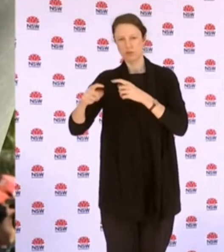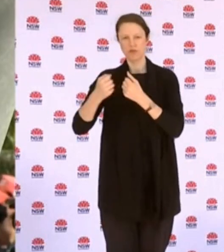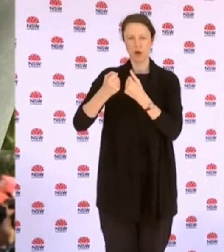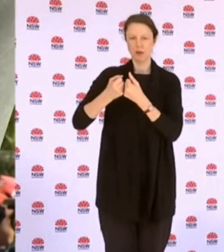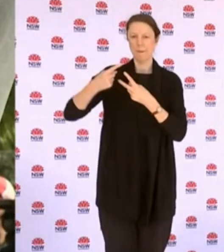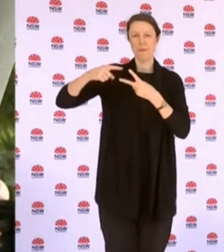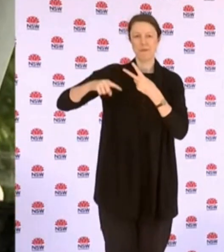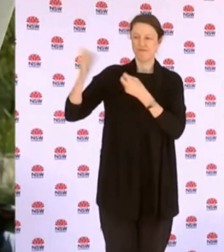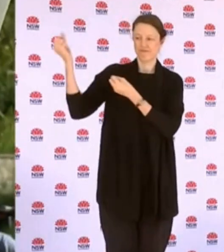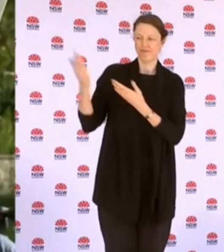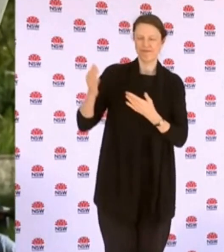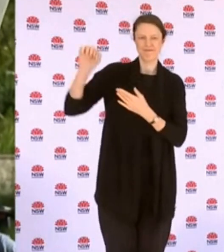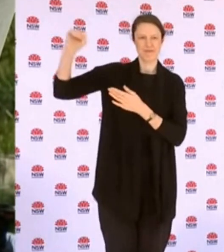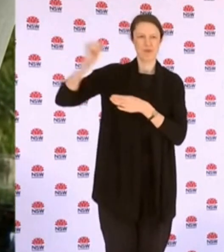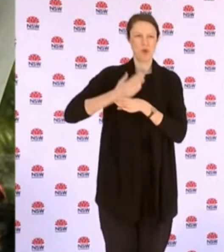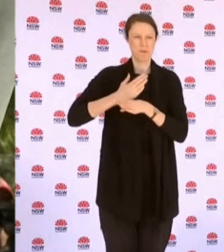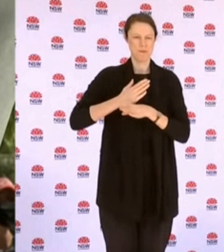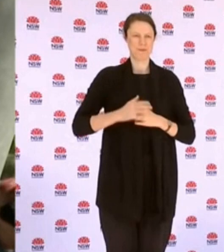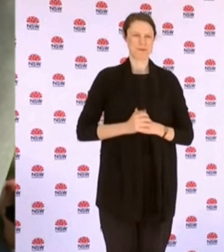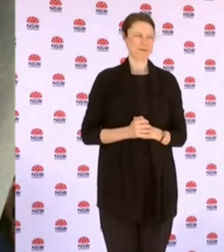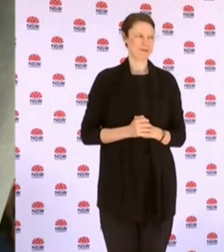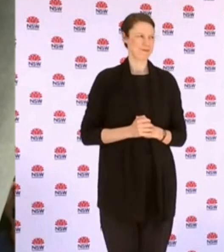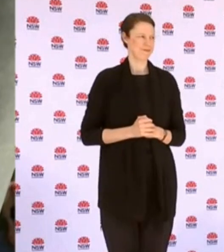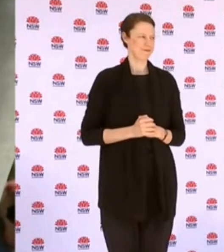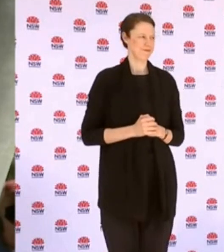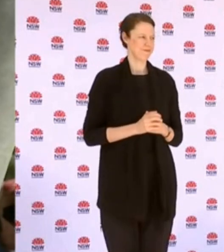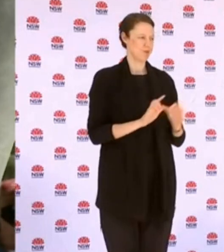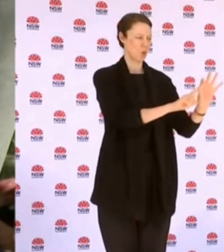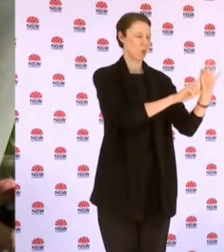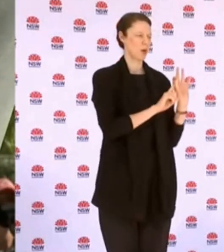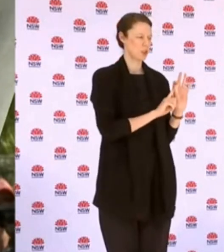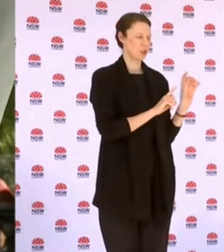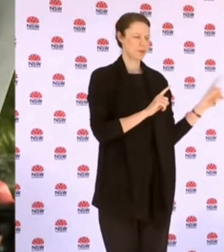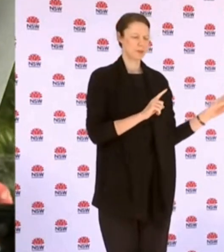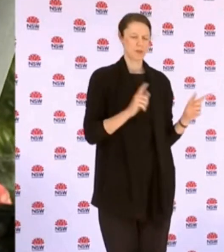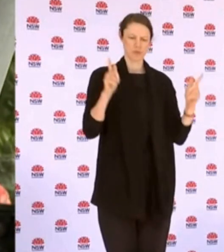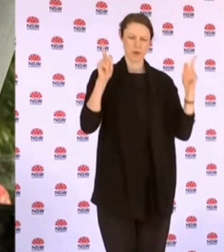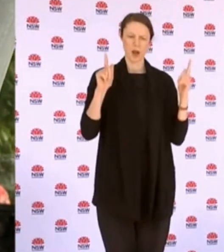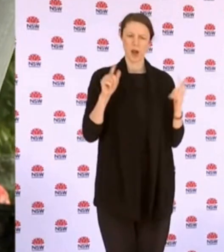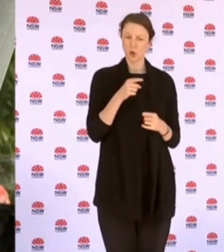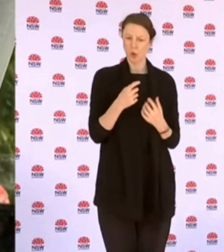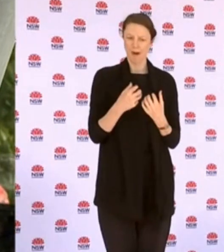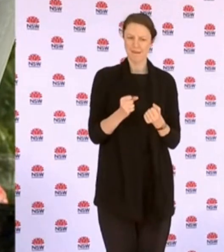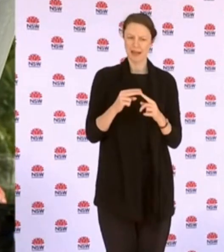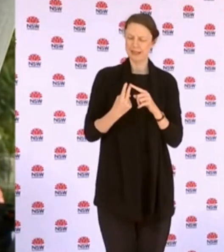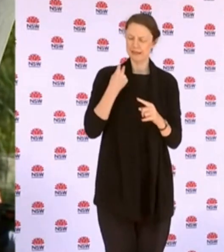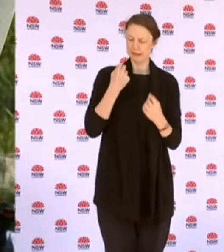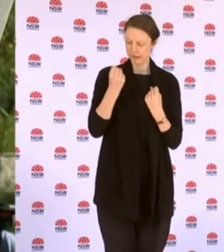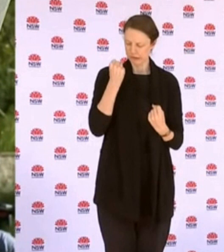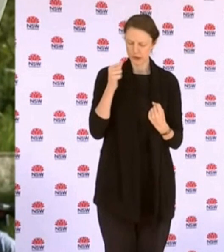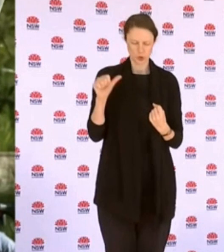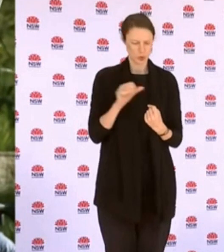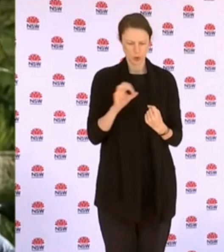any regrets about the way that you have handled this crisis that the government has from start to